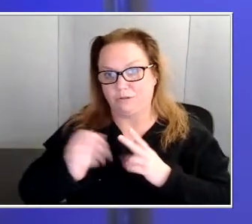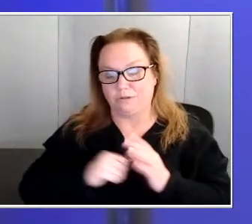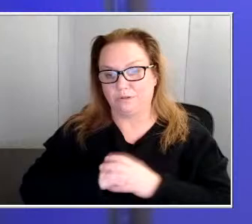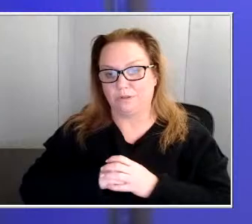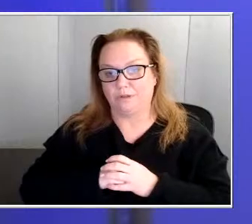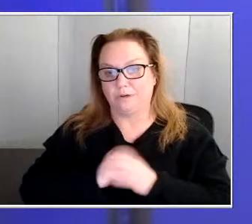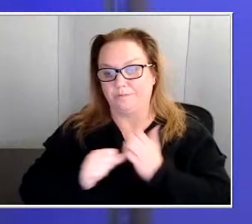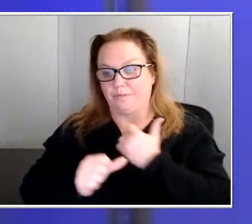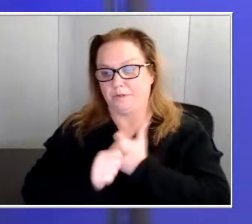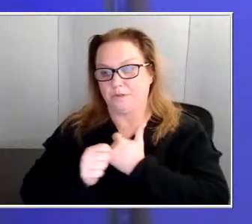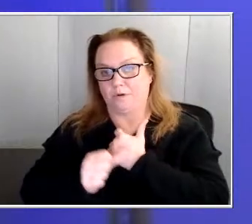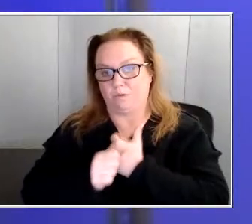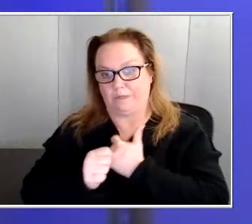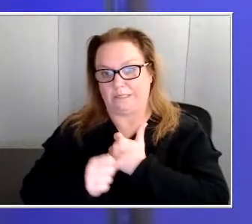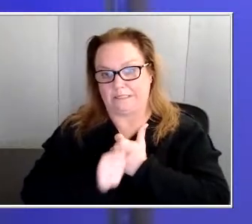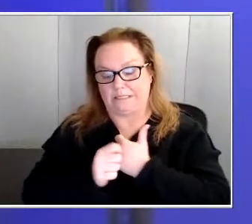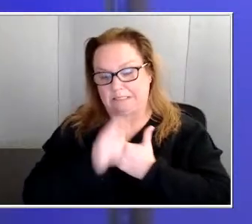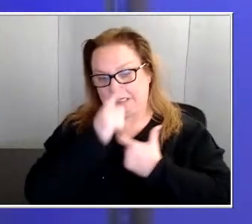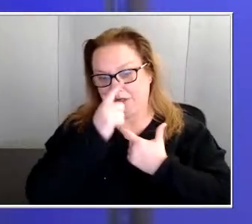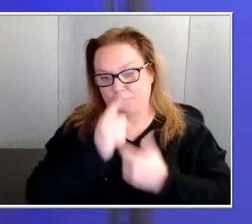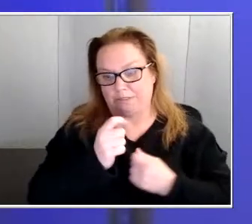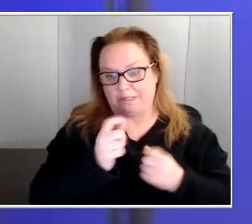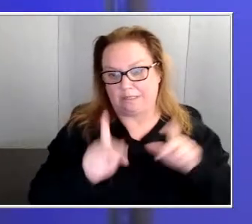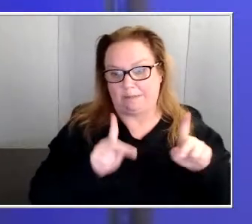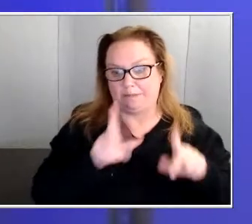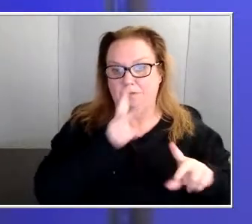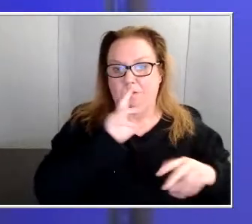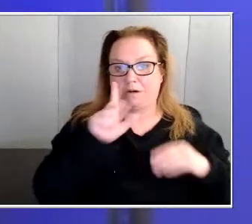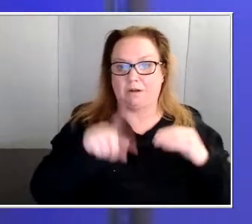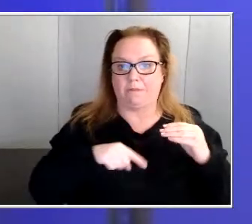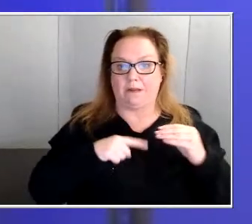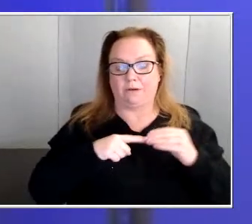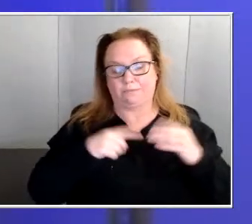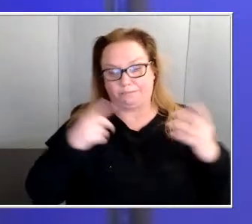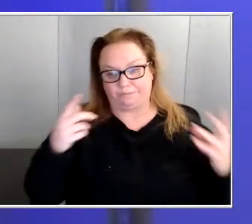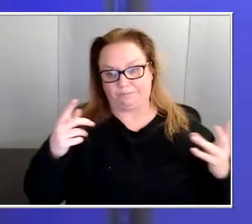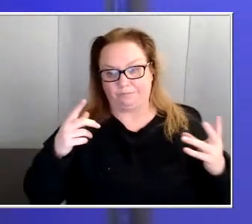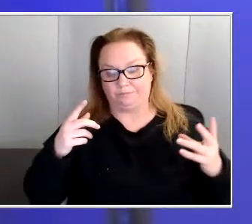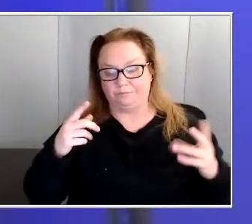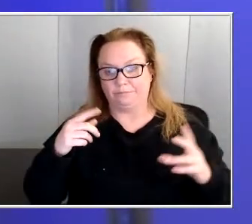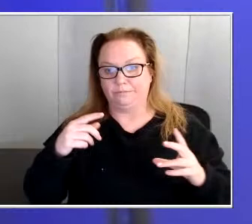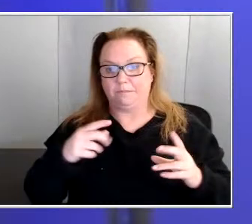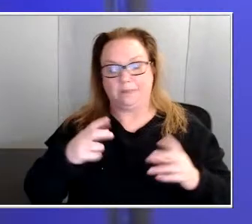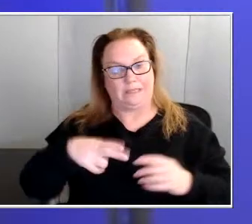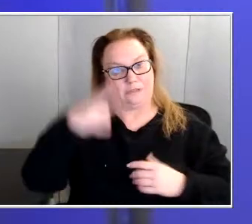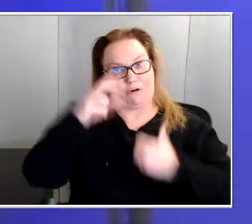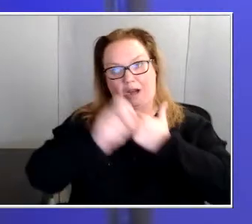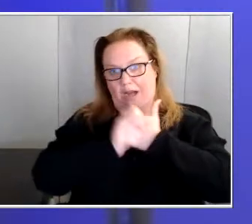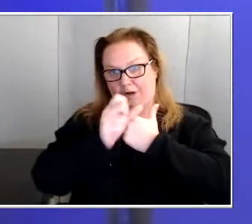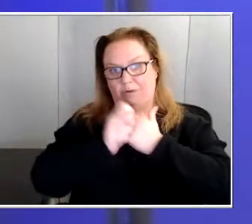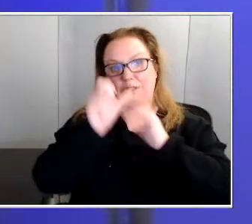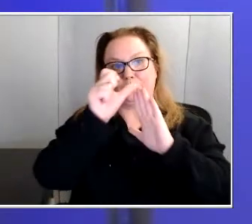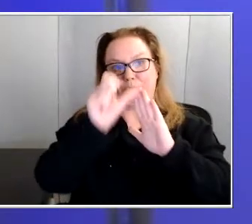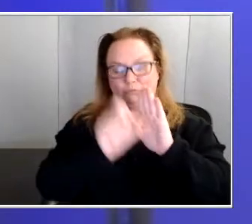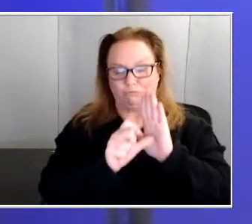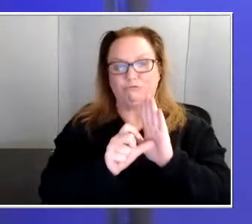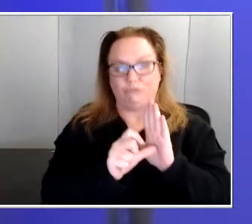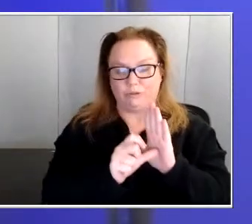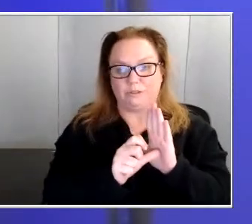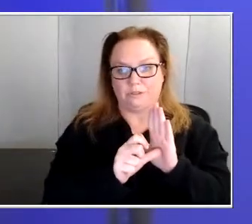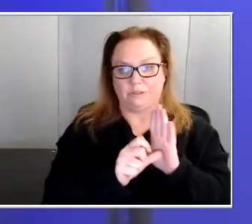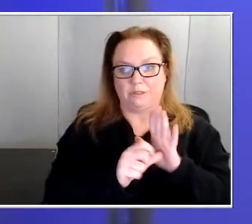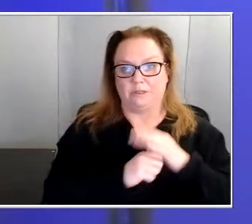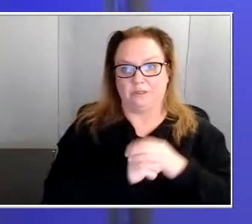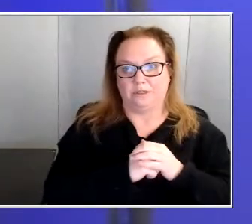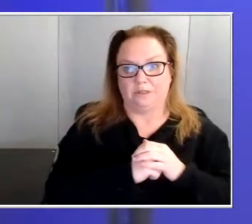an interesting thing that people talk about, but these are very high-risk procedures that are done. But nonetheless, I think we